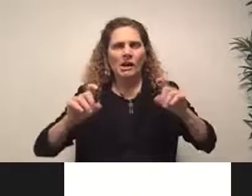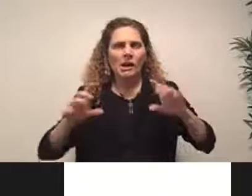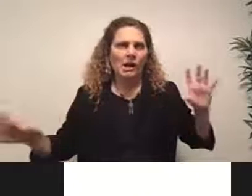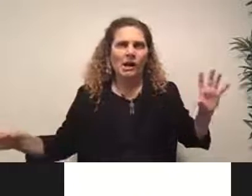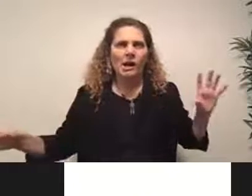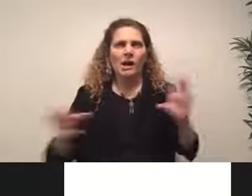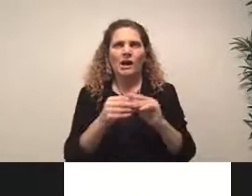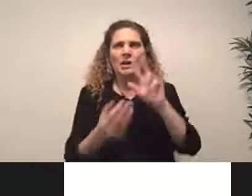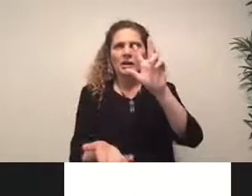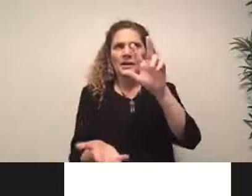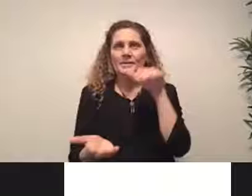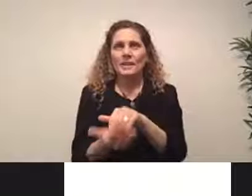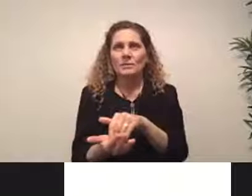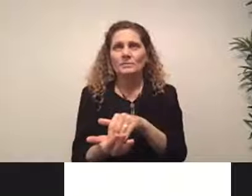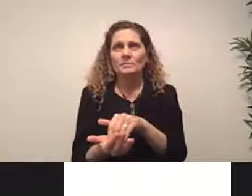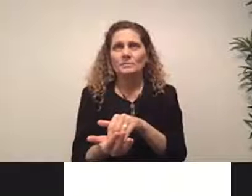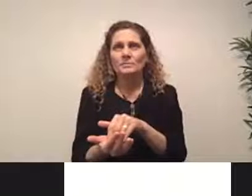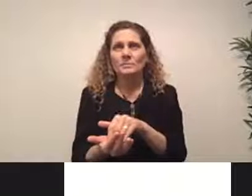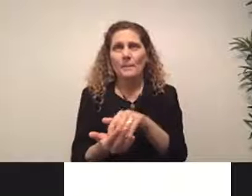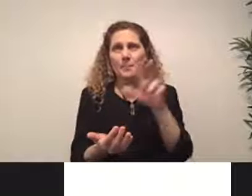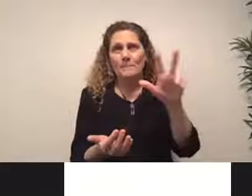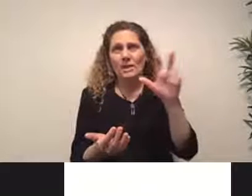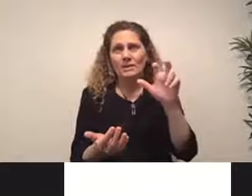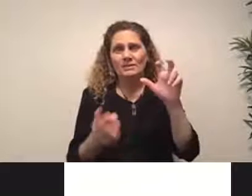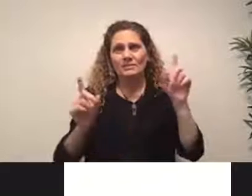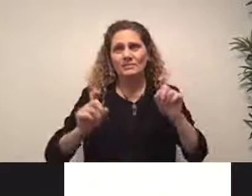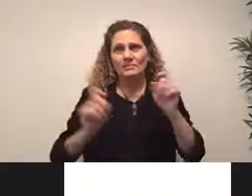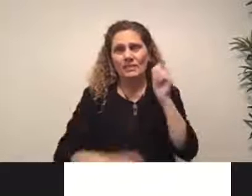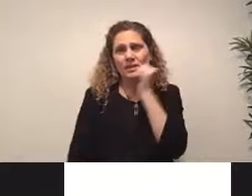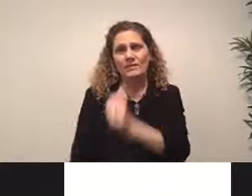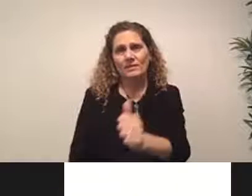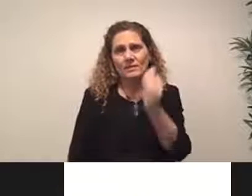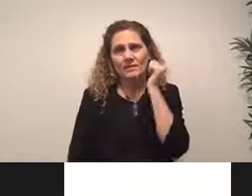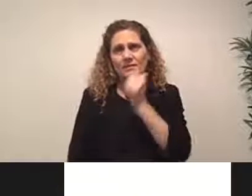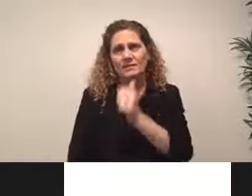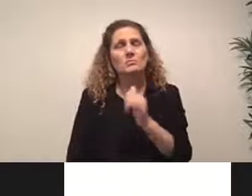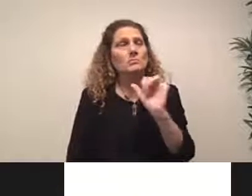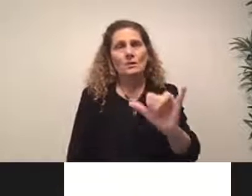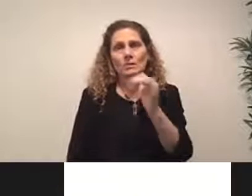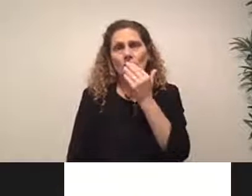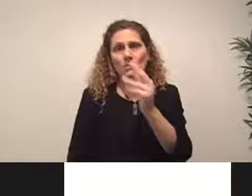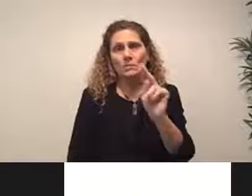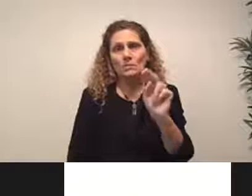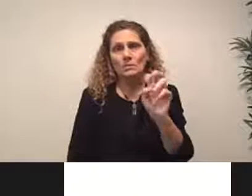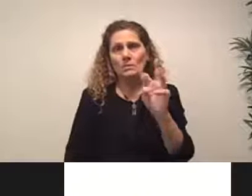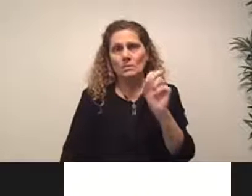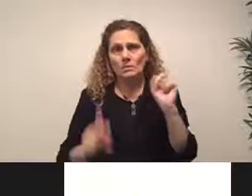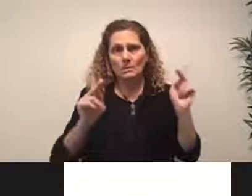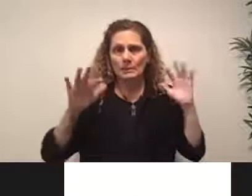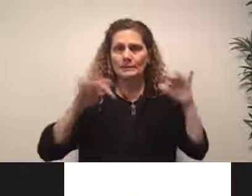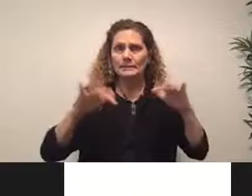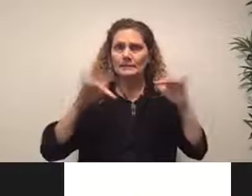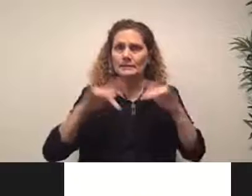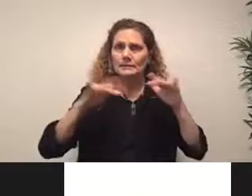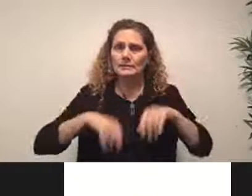each day, which is what we want to be seeing. We want to see people getting tested because testing is such an important tool to determine the